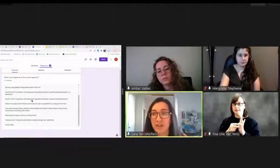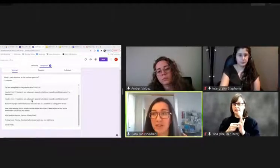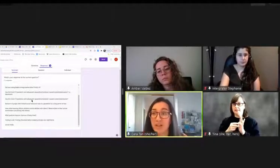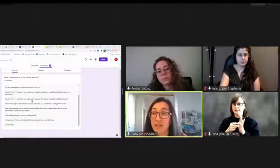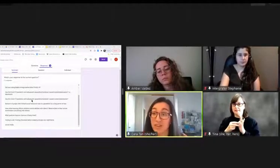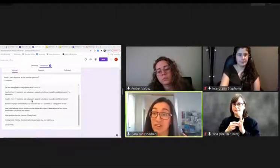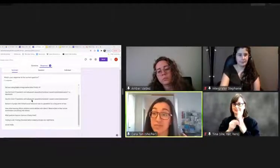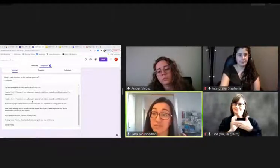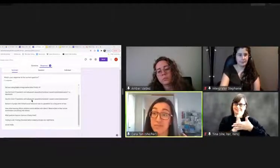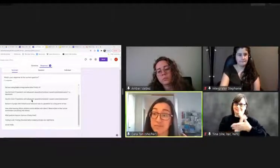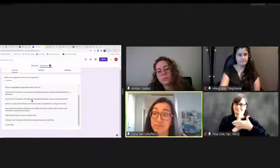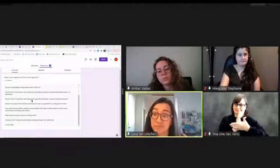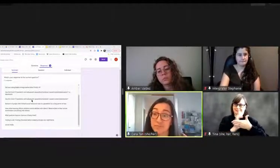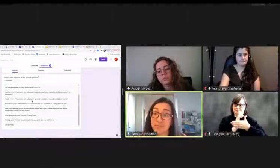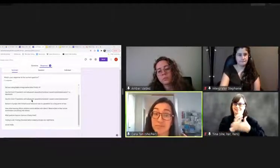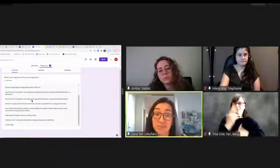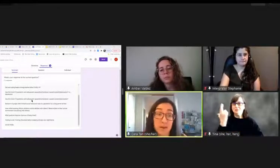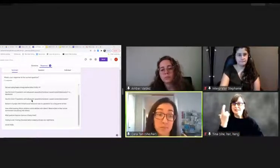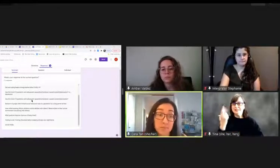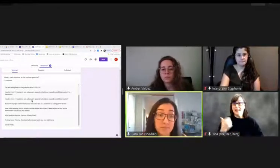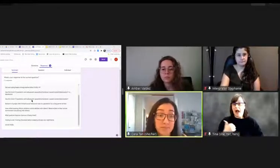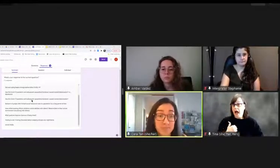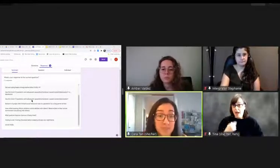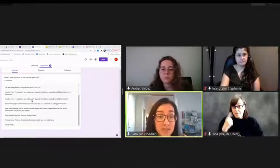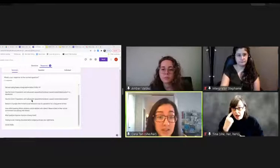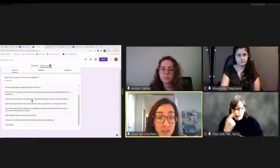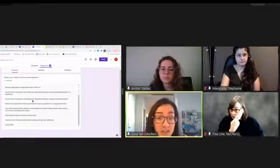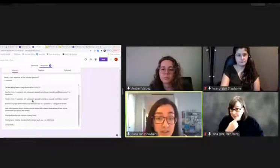empirical data collection. Yeah.